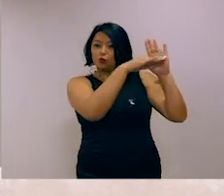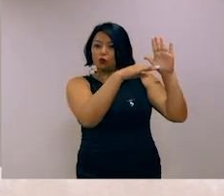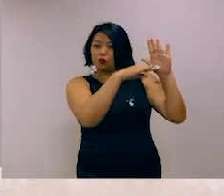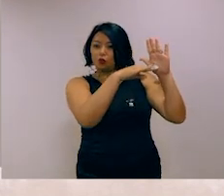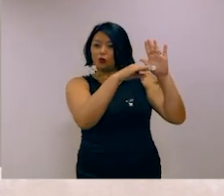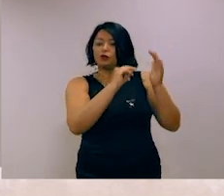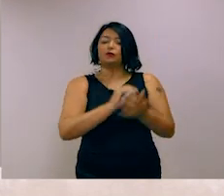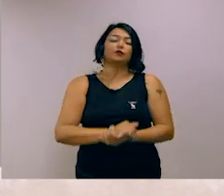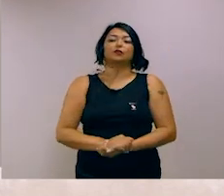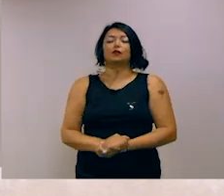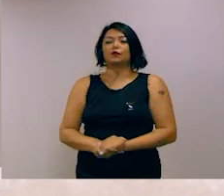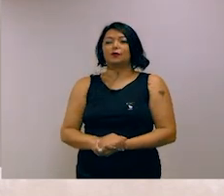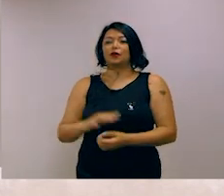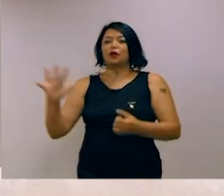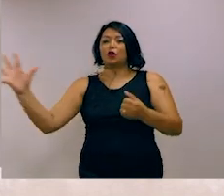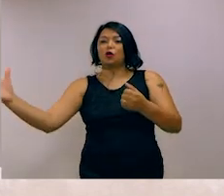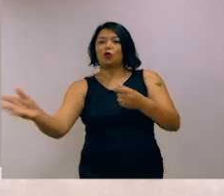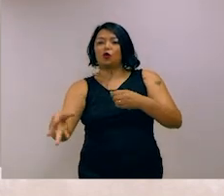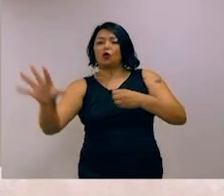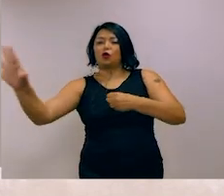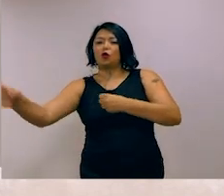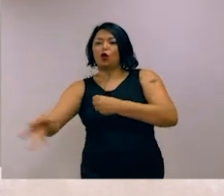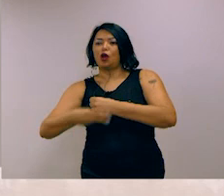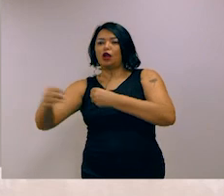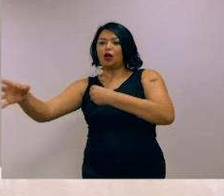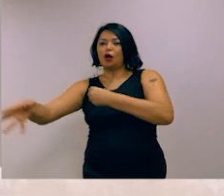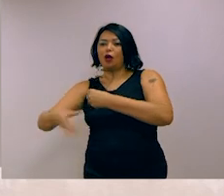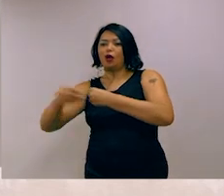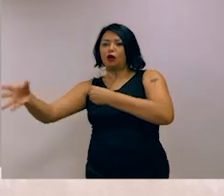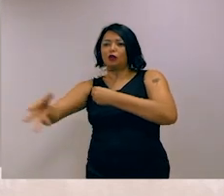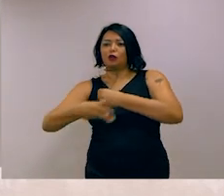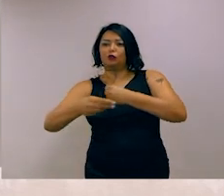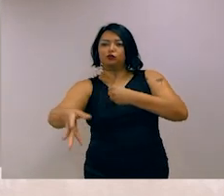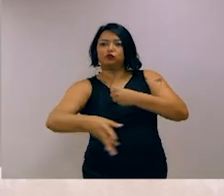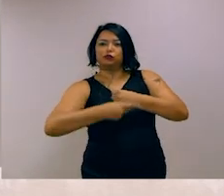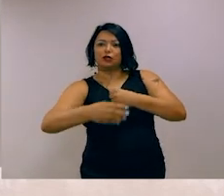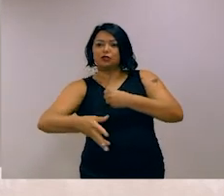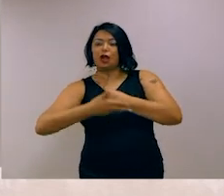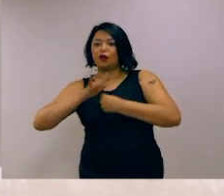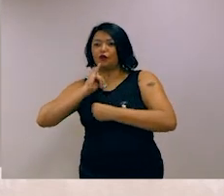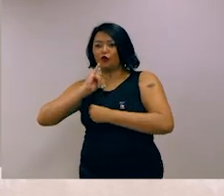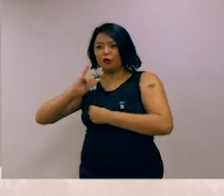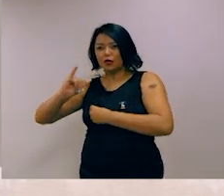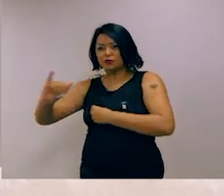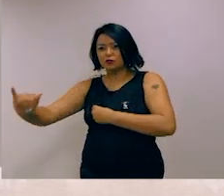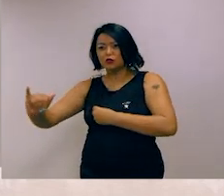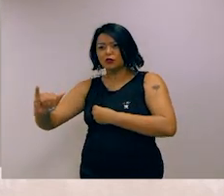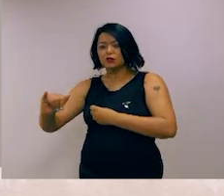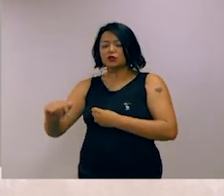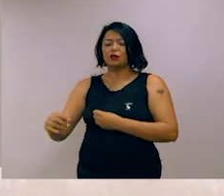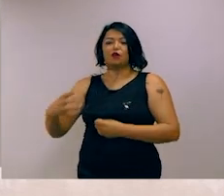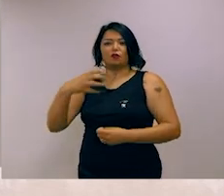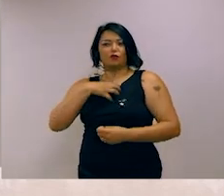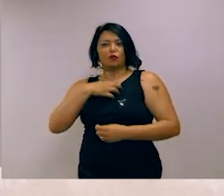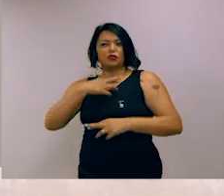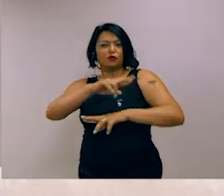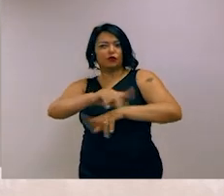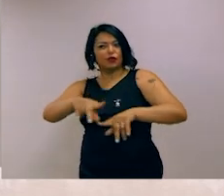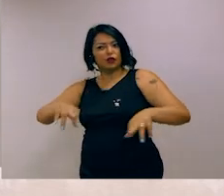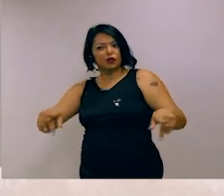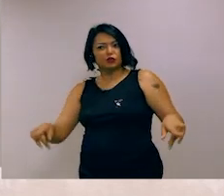data. So this can be done by several ways. For example, through other external sources of